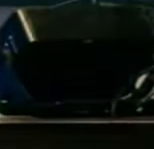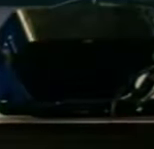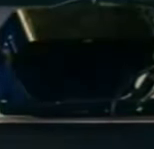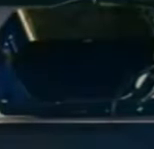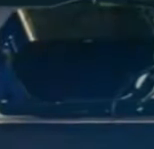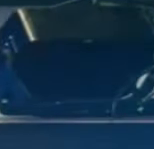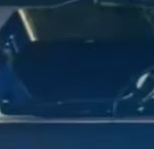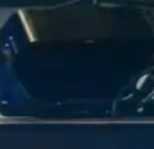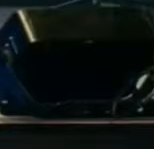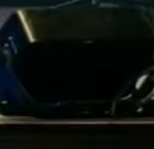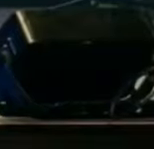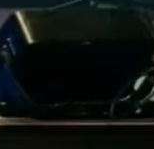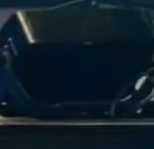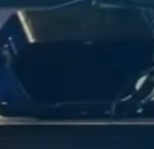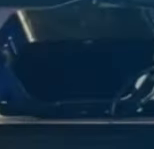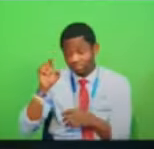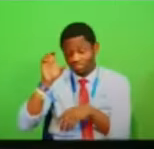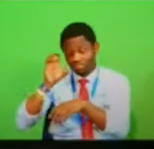the e-church coordinator,